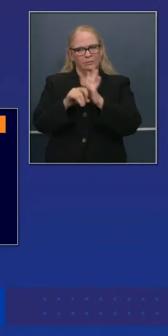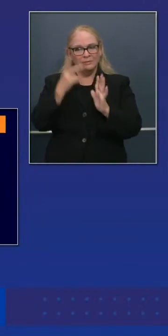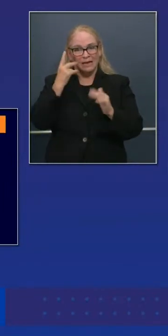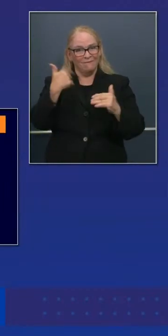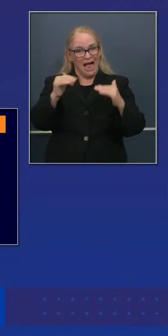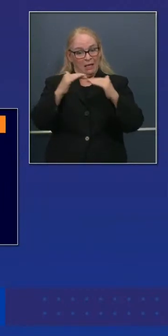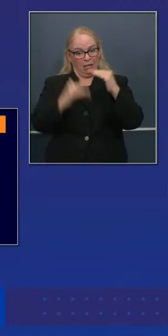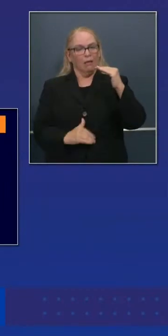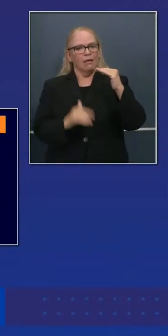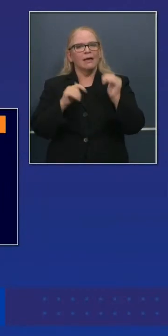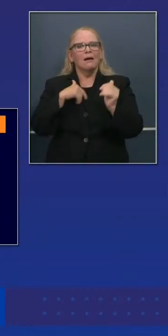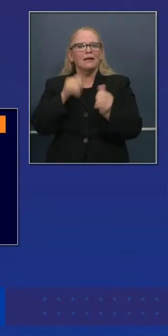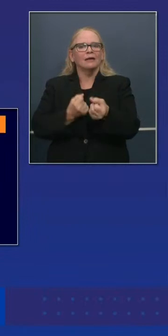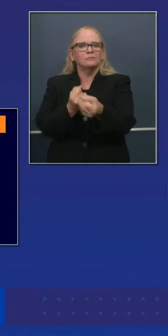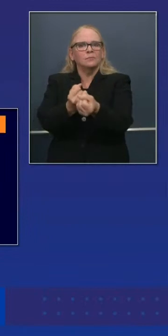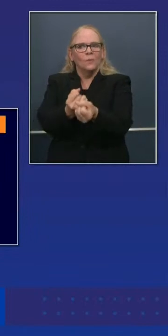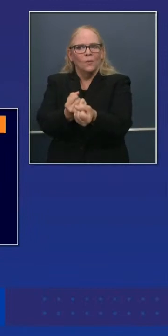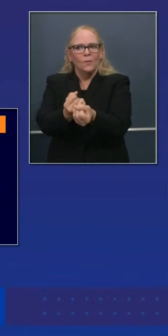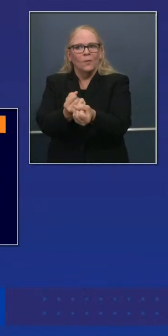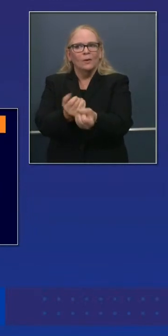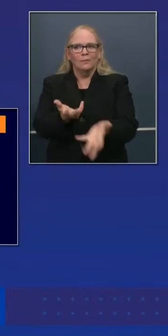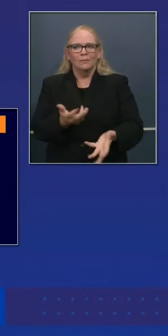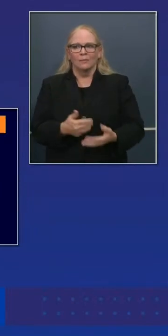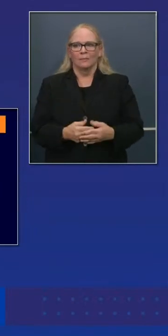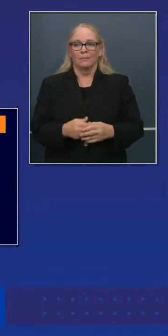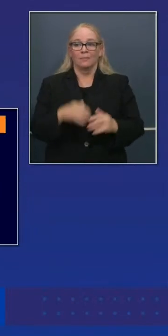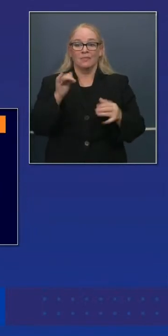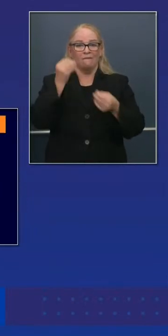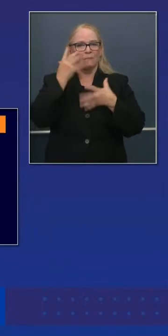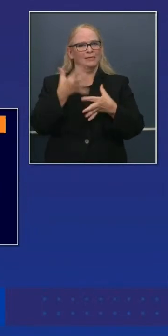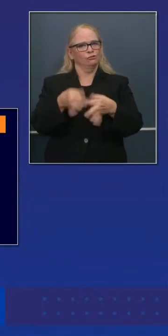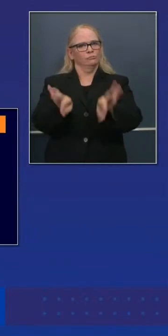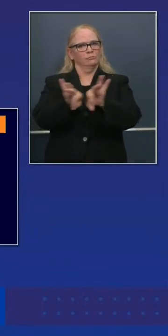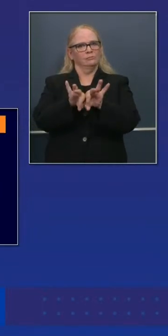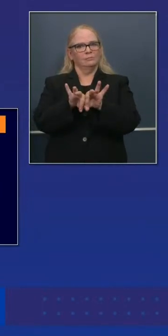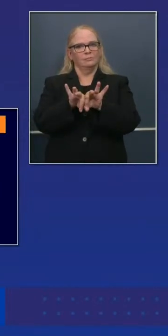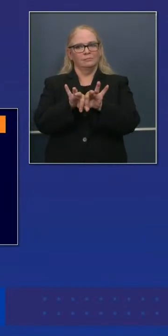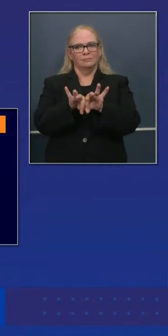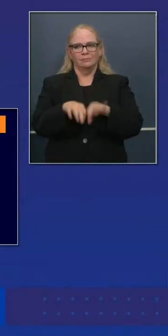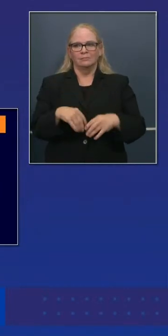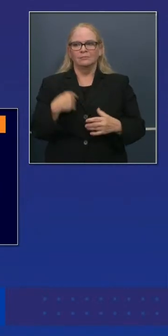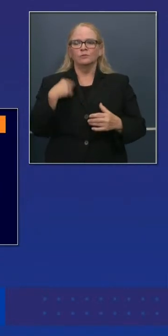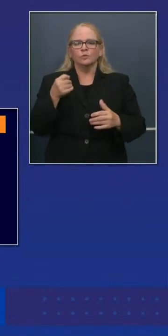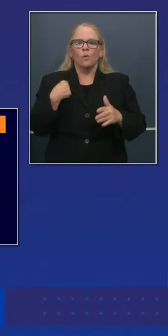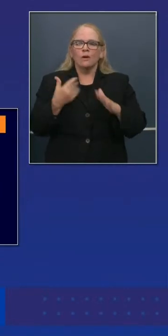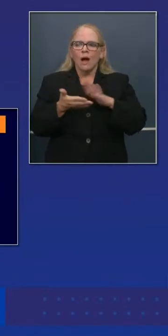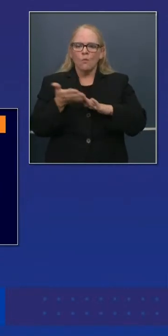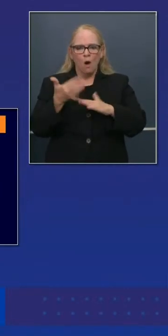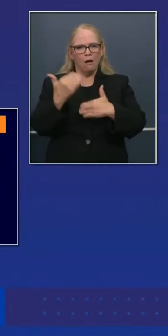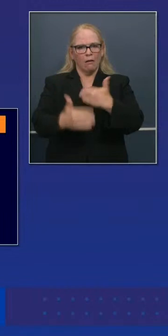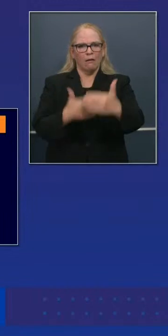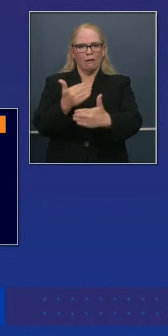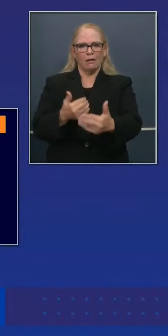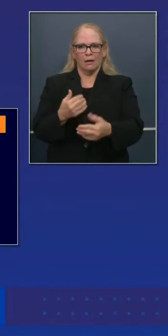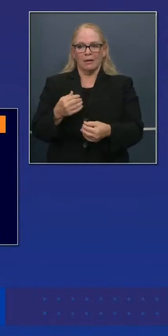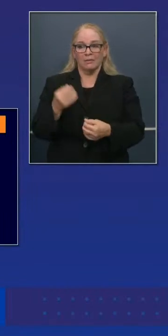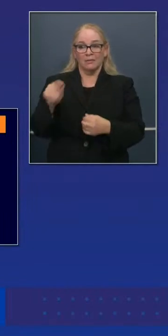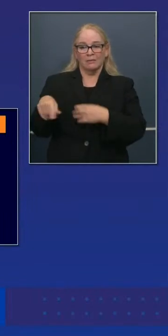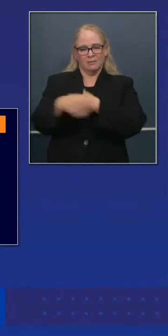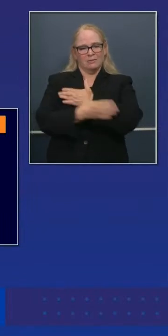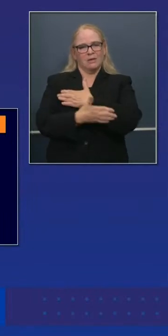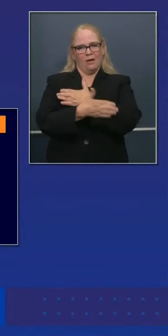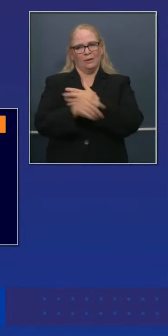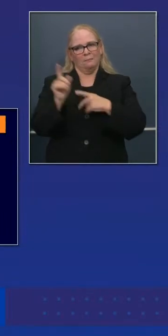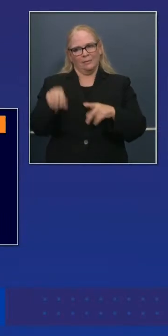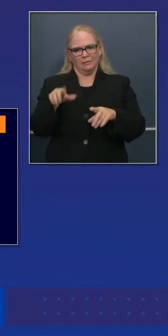about our interventions at the state level. And so as those cases are processed by the locals, they will come back to the